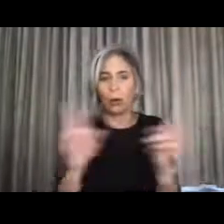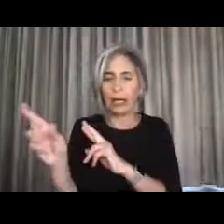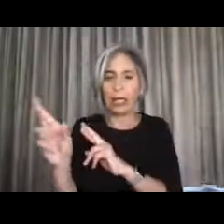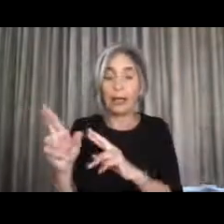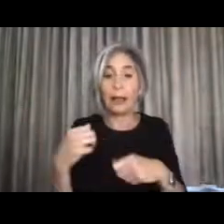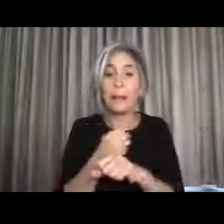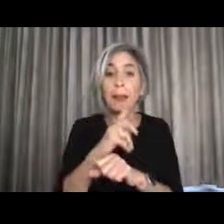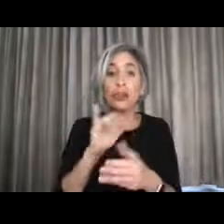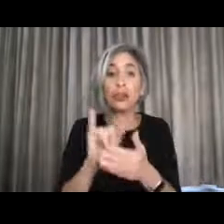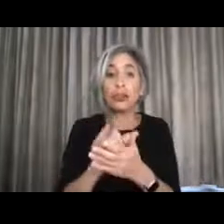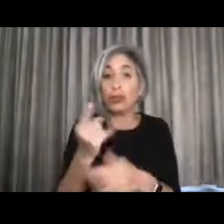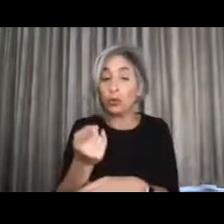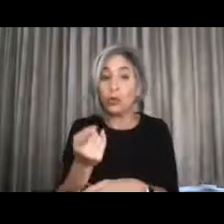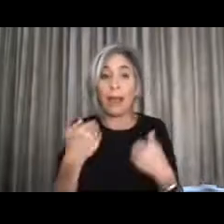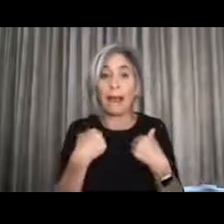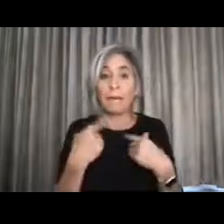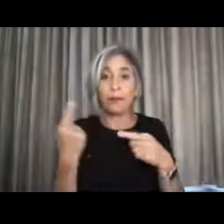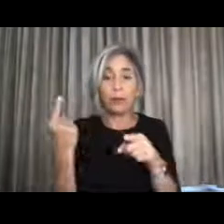the proper